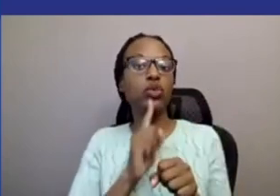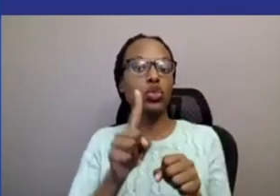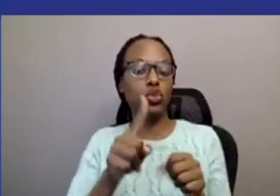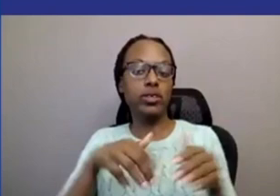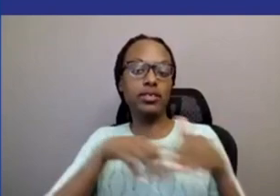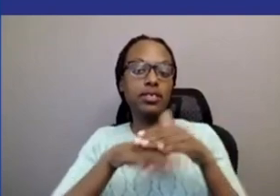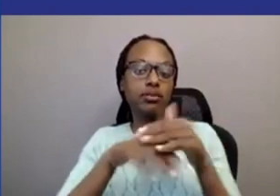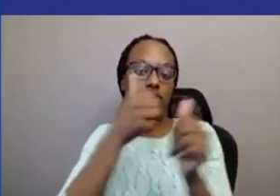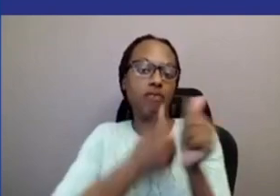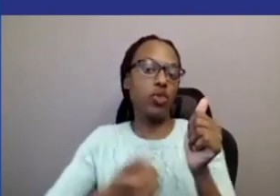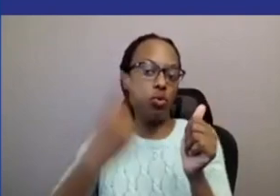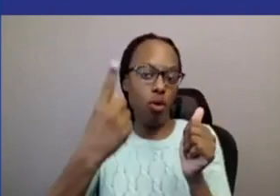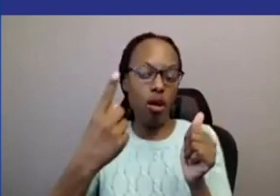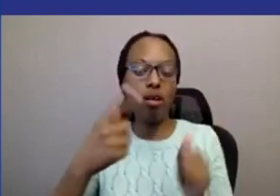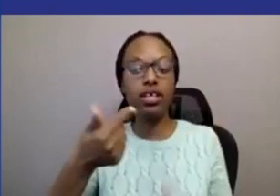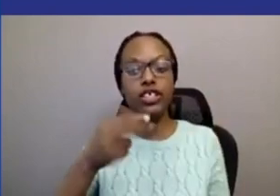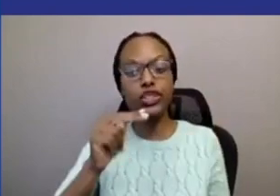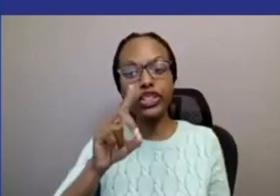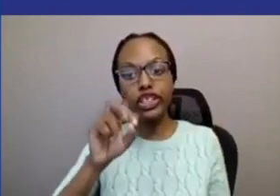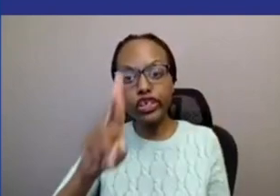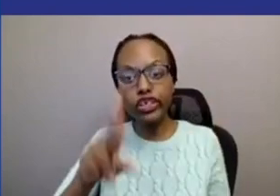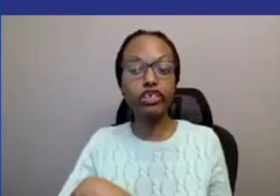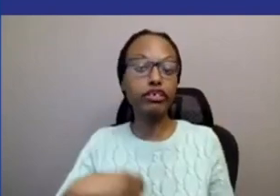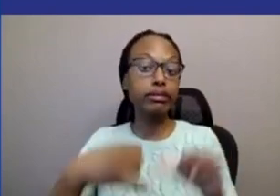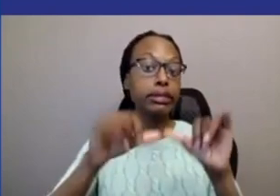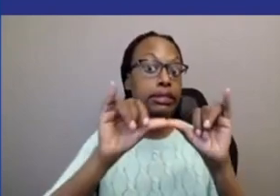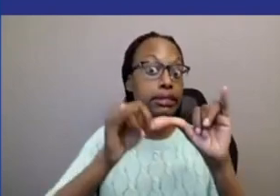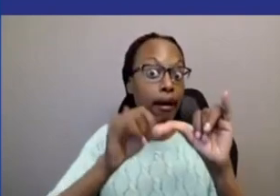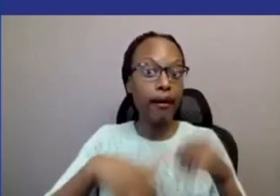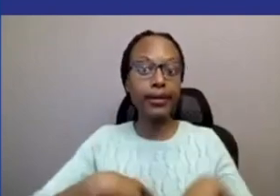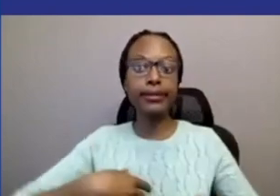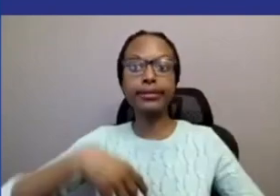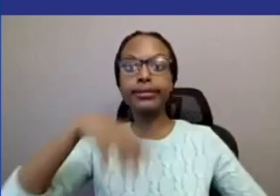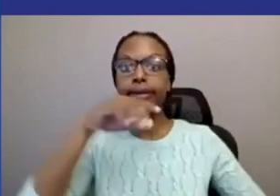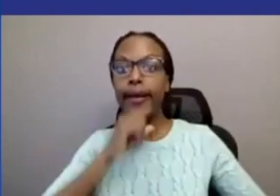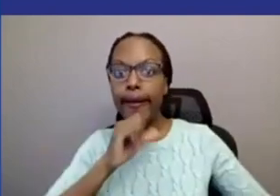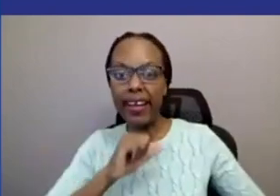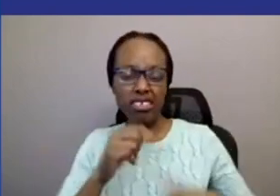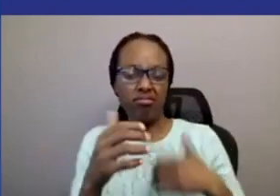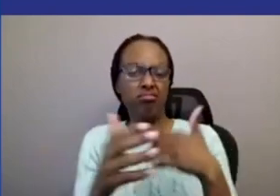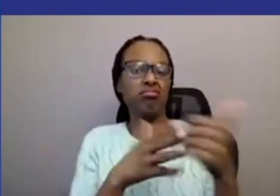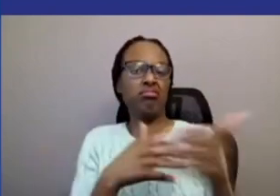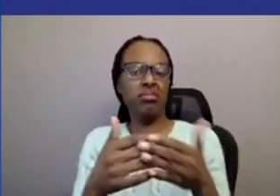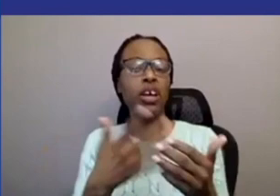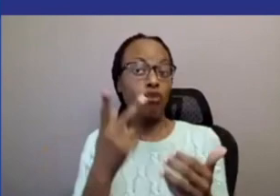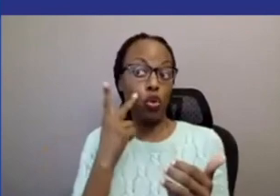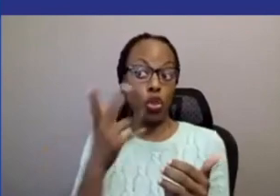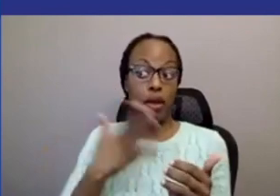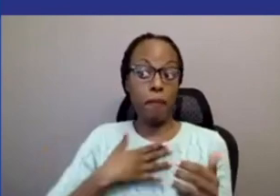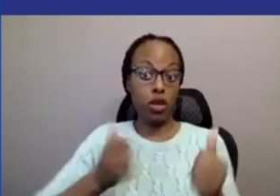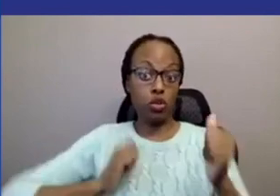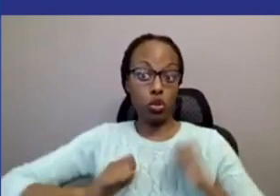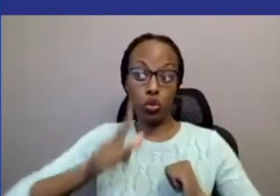Gender, size, age, whatever. I mean, if you look at my shows and the stuff, the people that are represented,